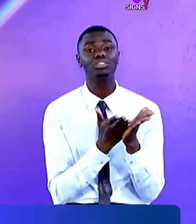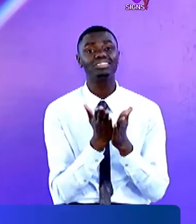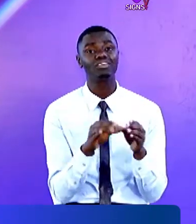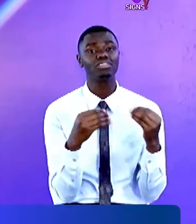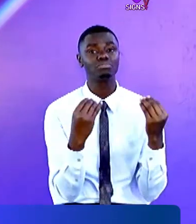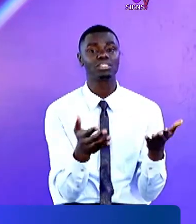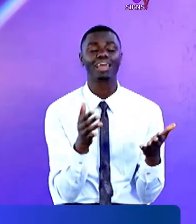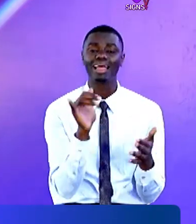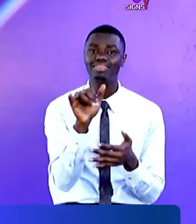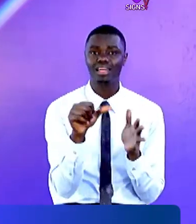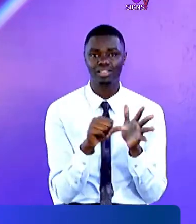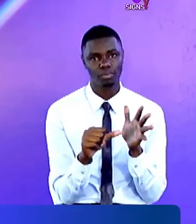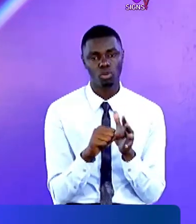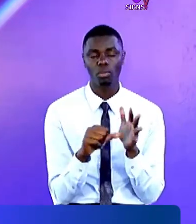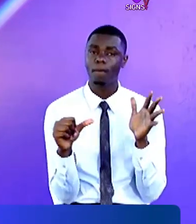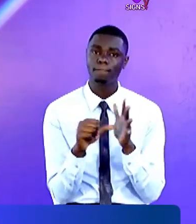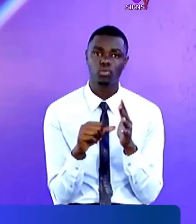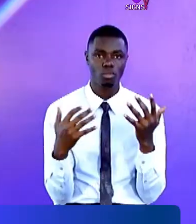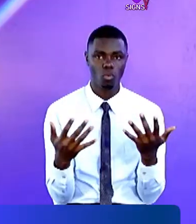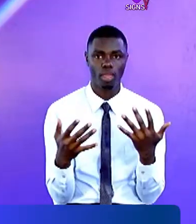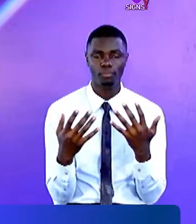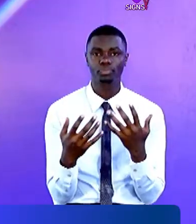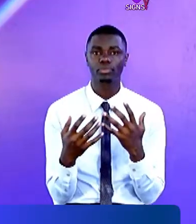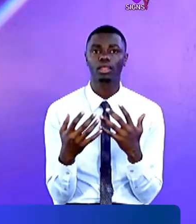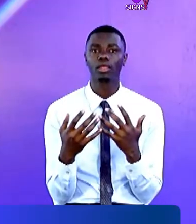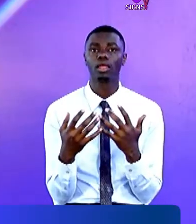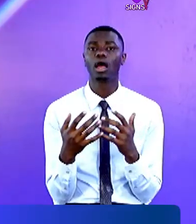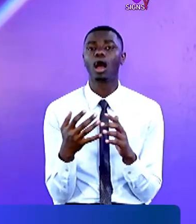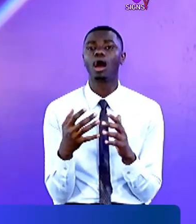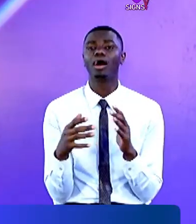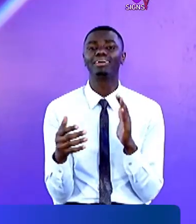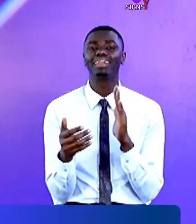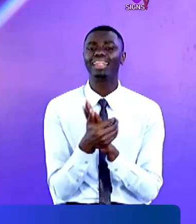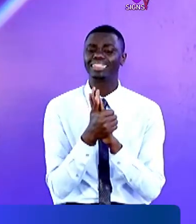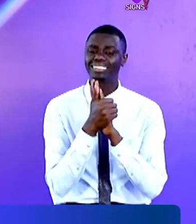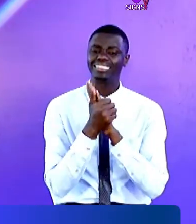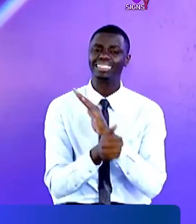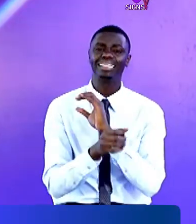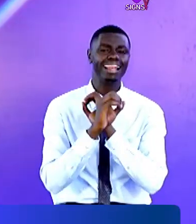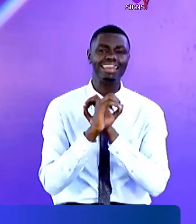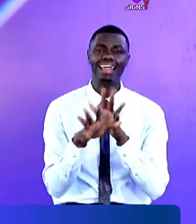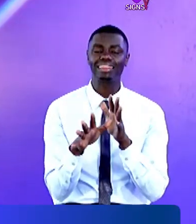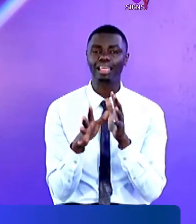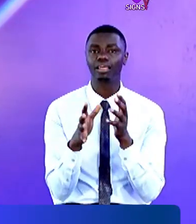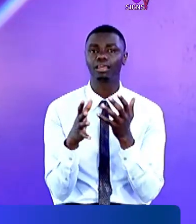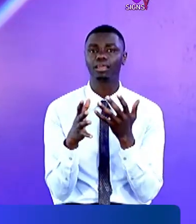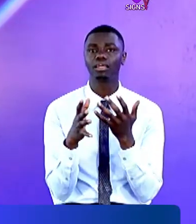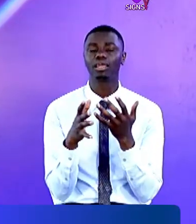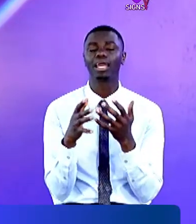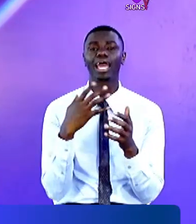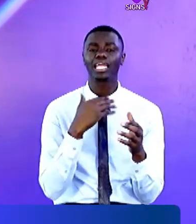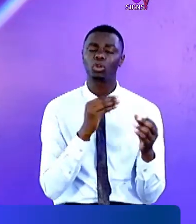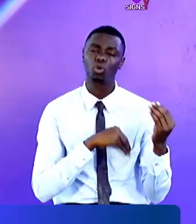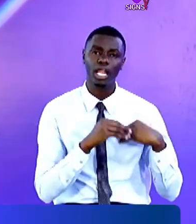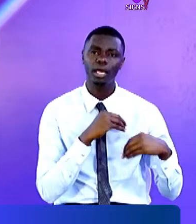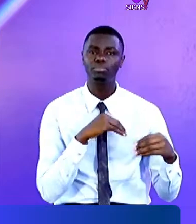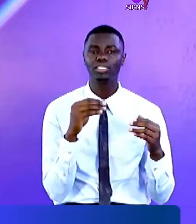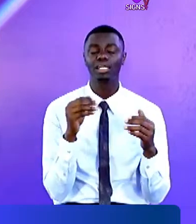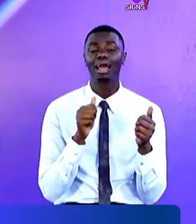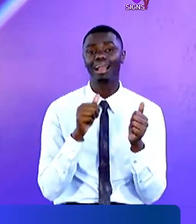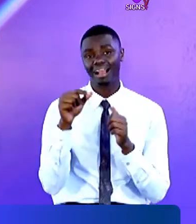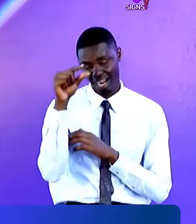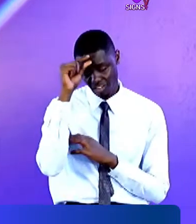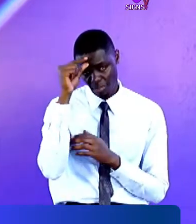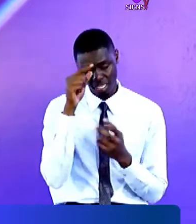the problem. The problem is grossly incompetent administration and grossly corrupt administration. If those